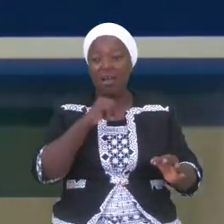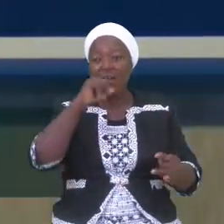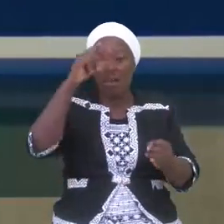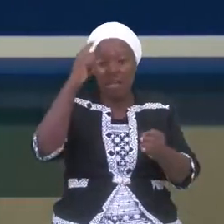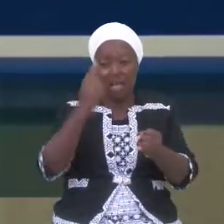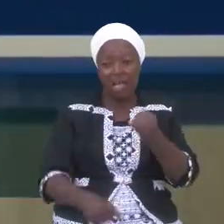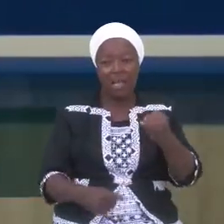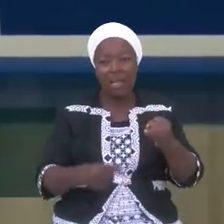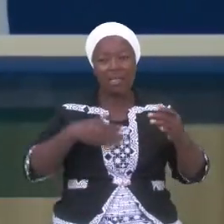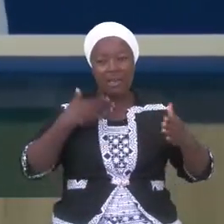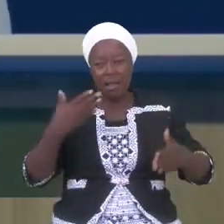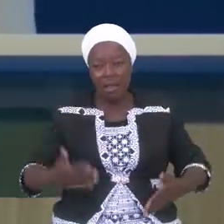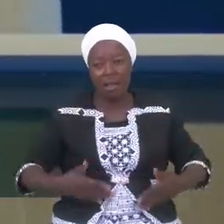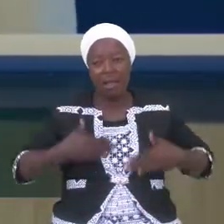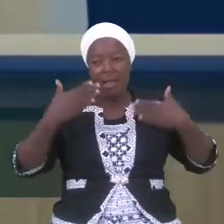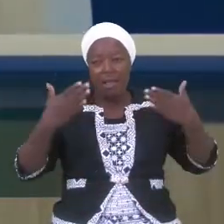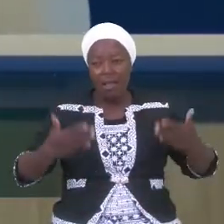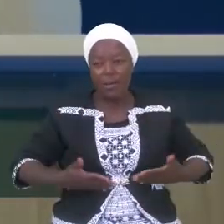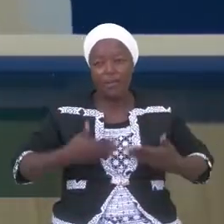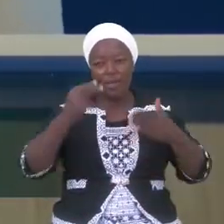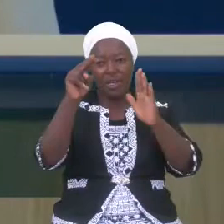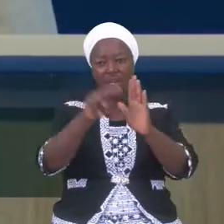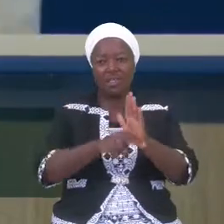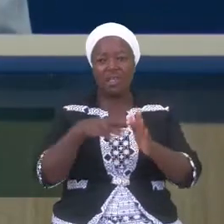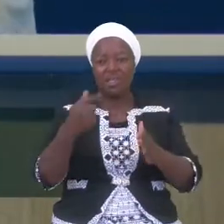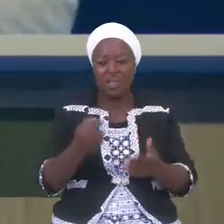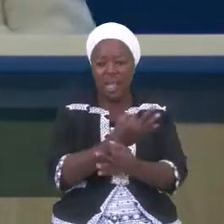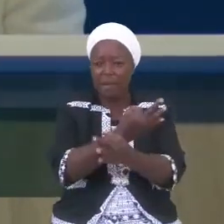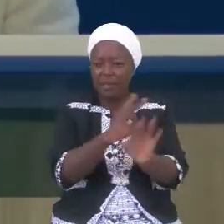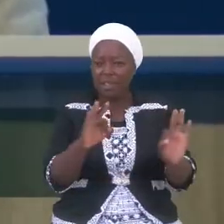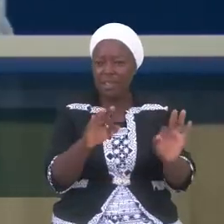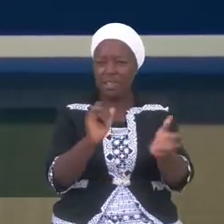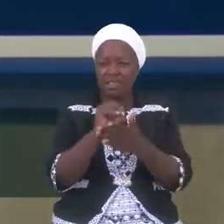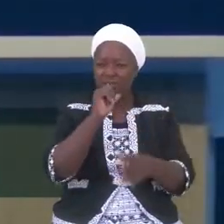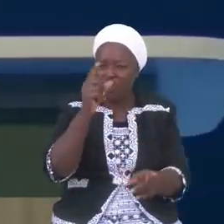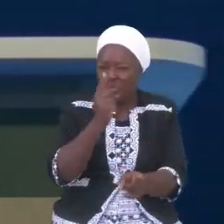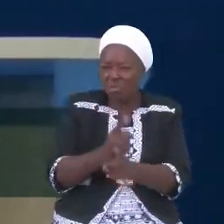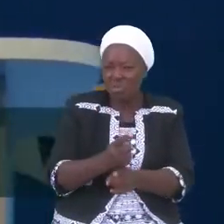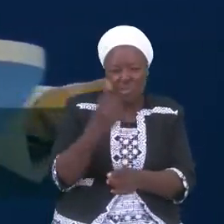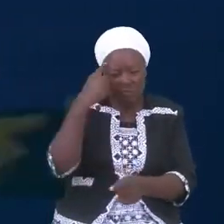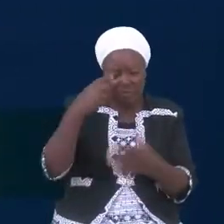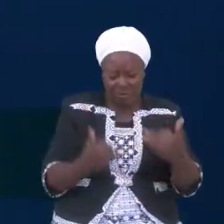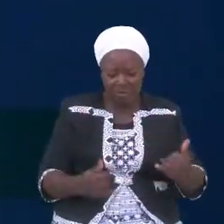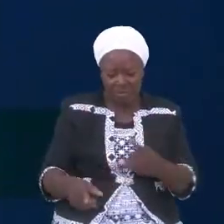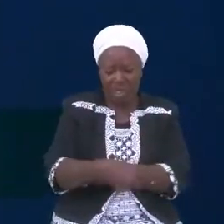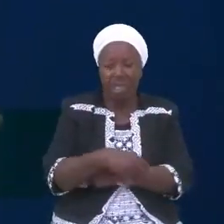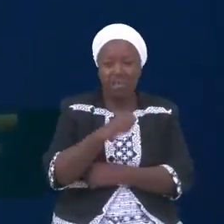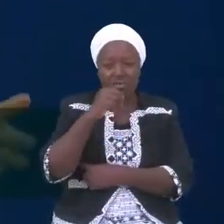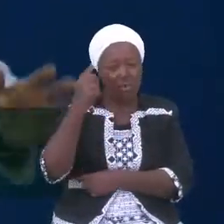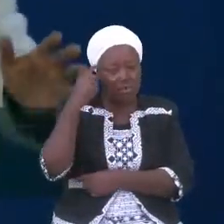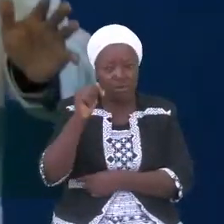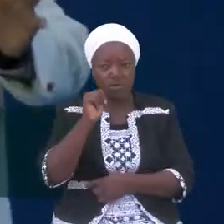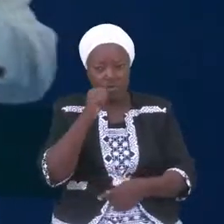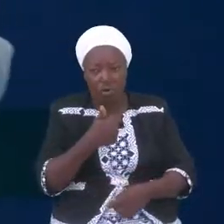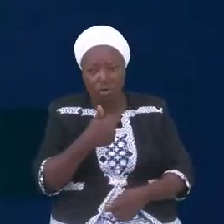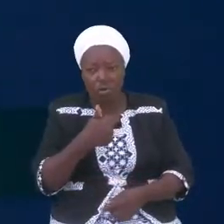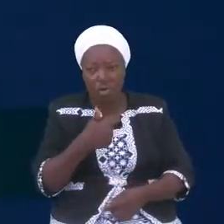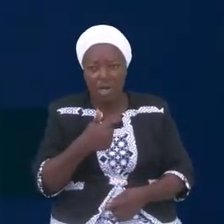endless happiness. The emancipation that is not just for today, not for tomorrow.